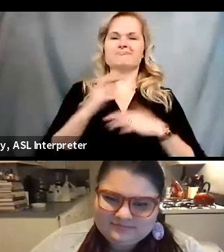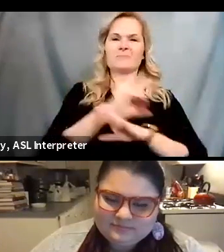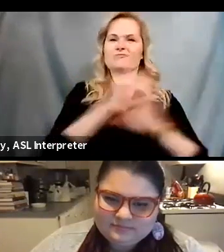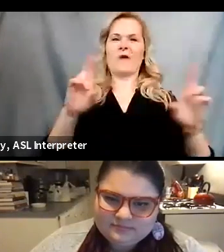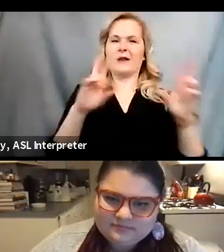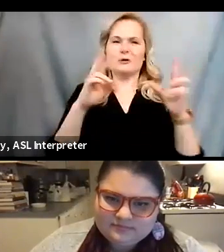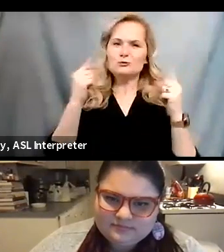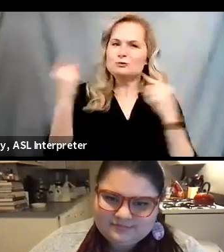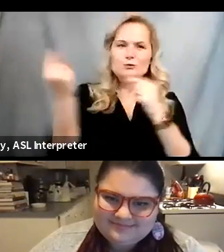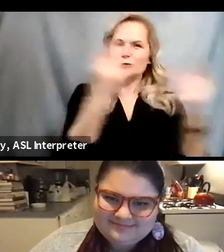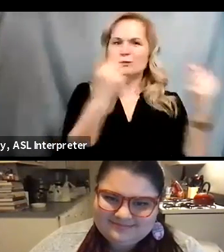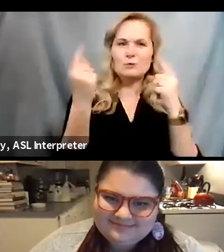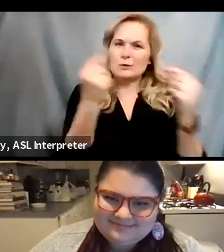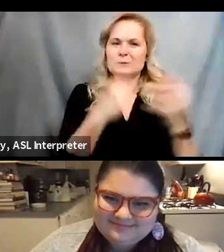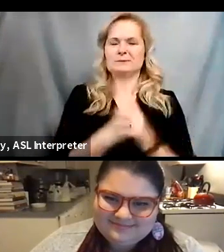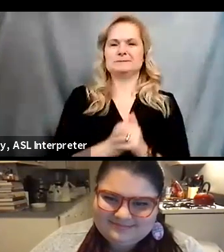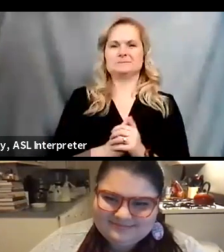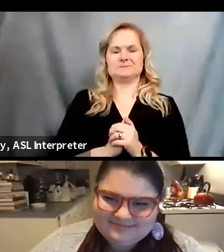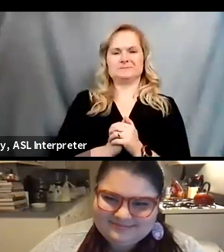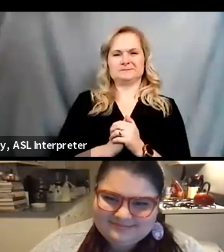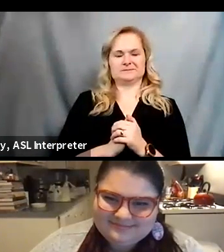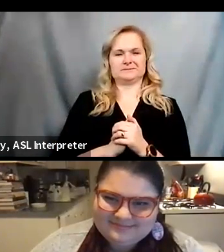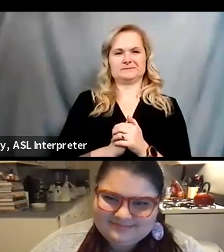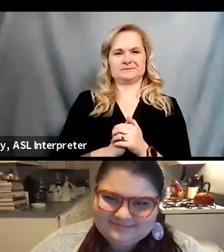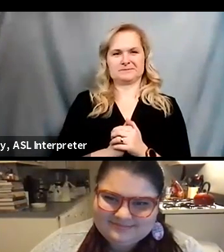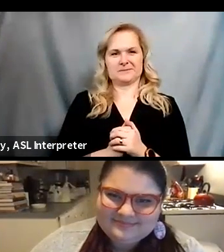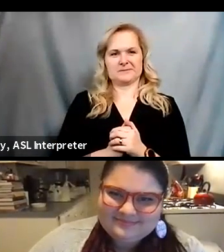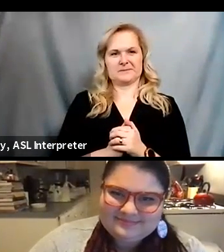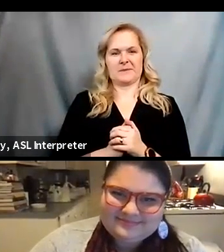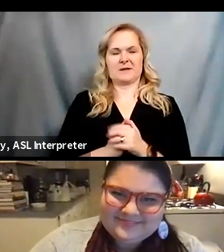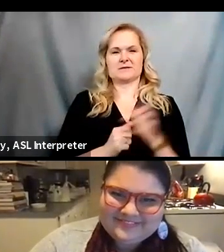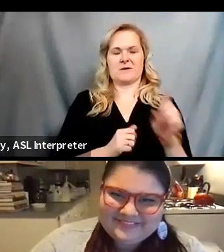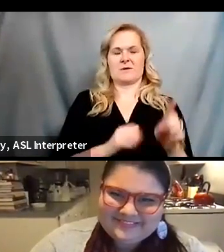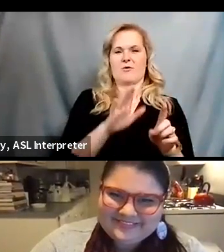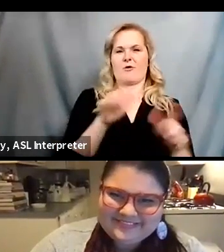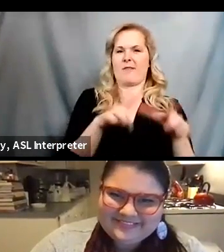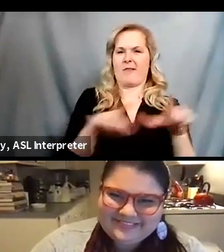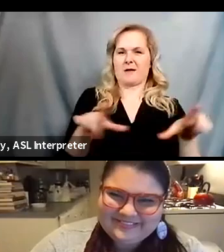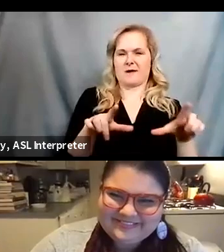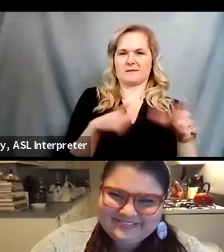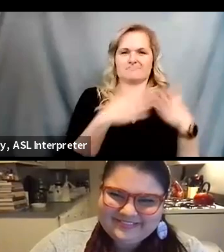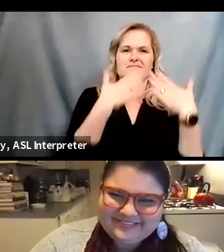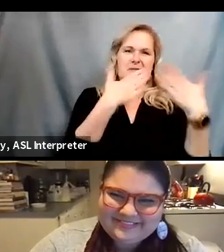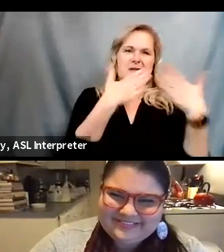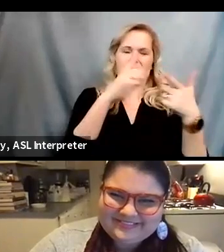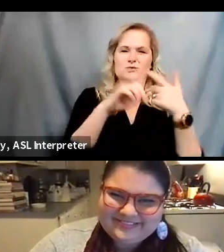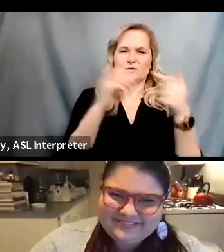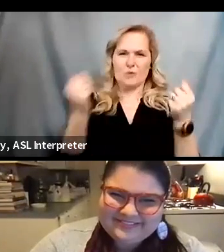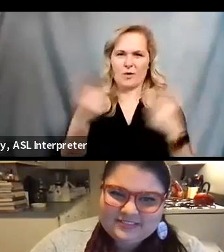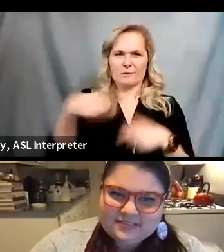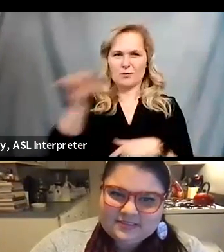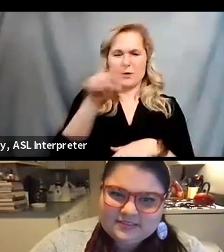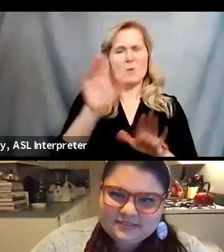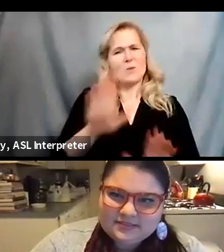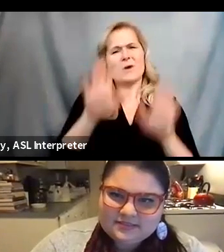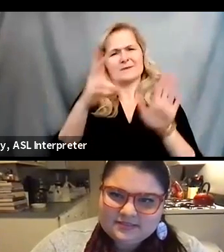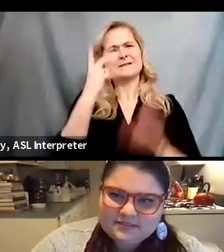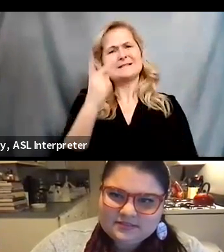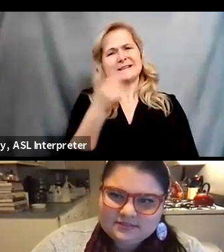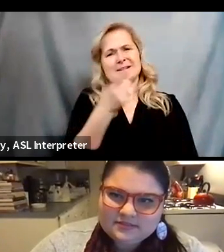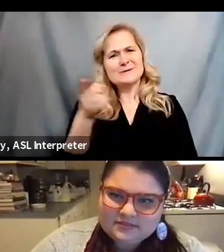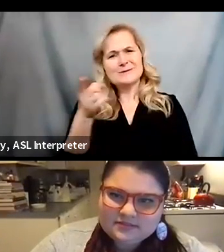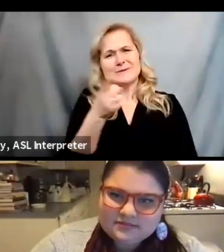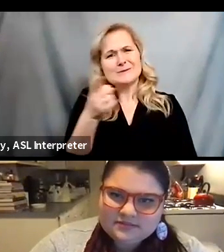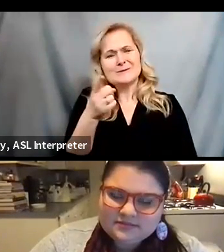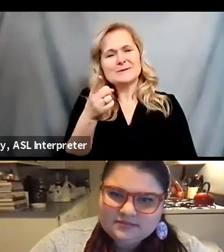do something. So chi miigwech to all of you. It's wonderful to see you. It's